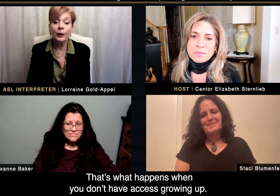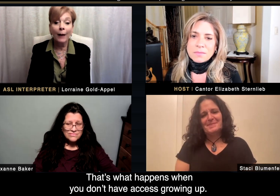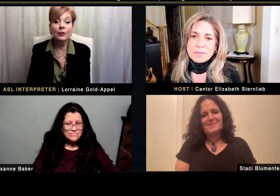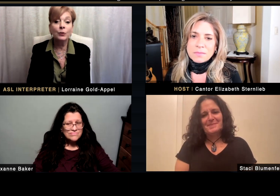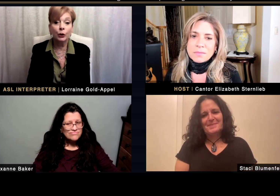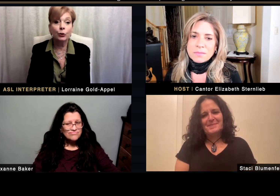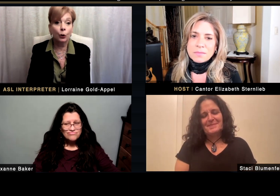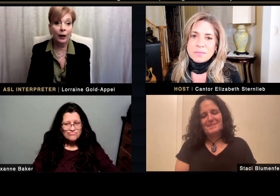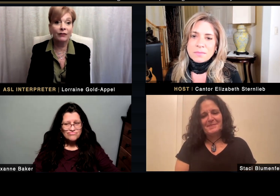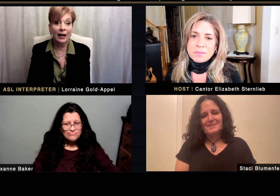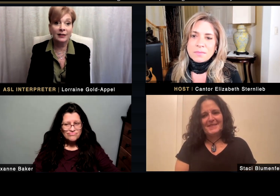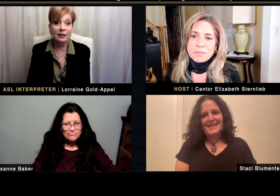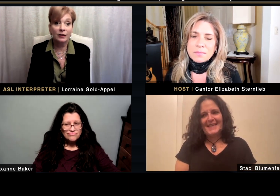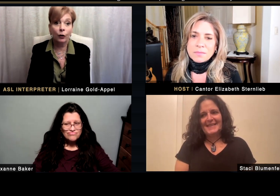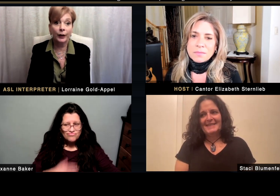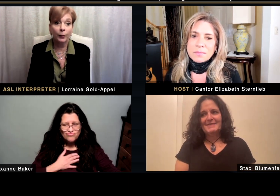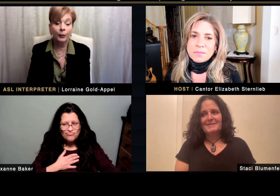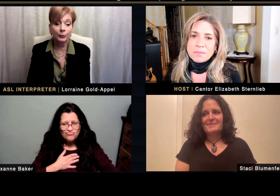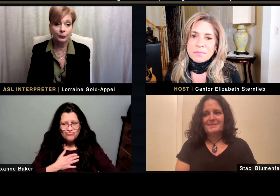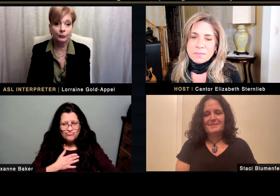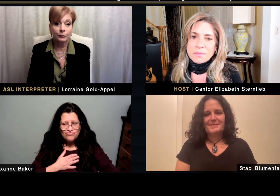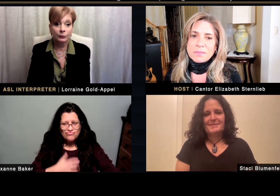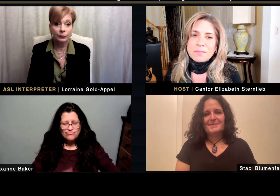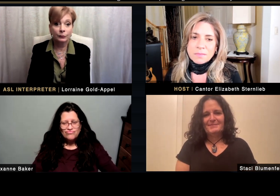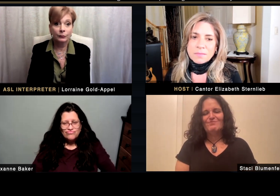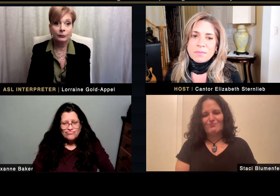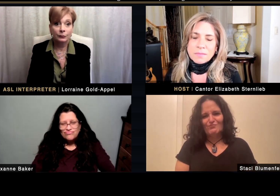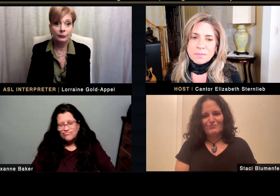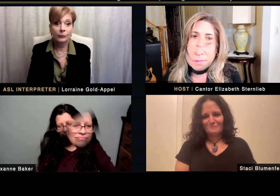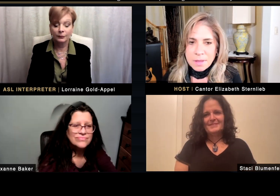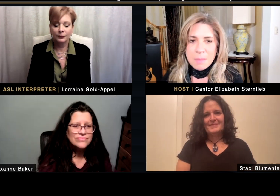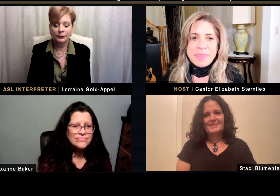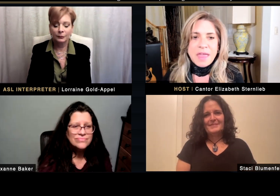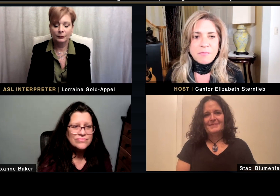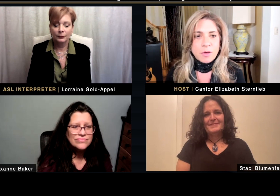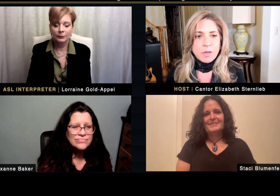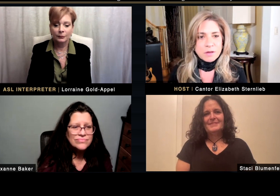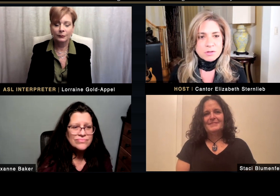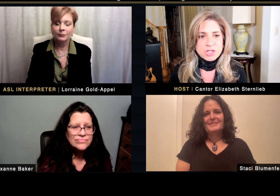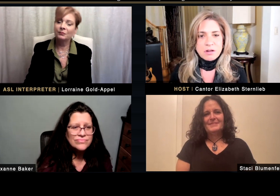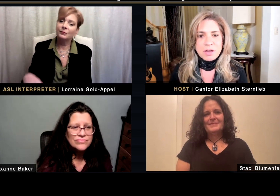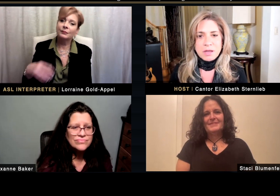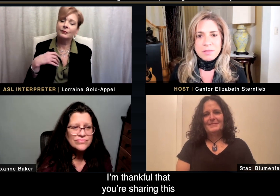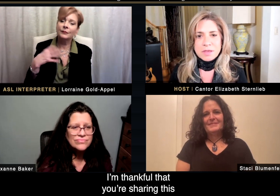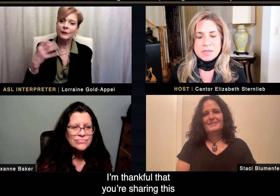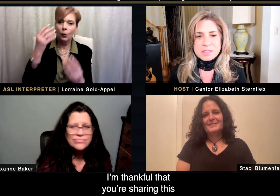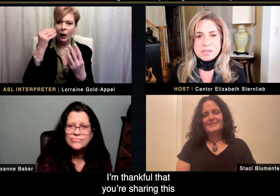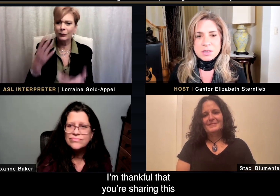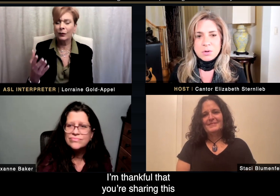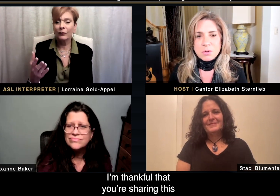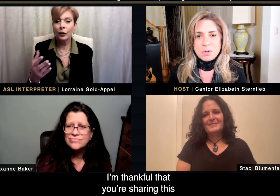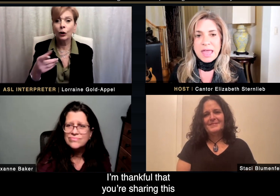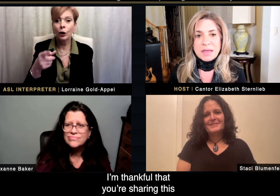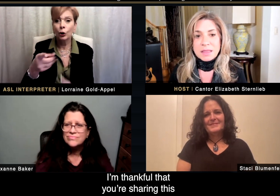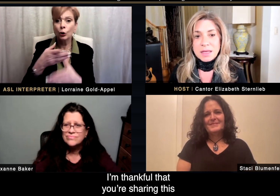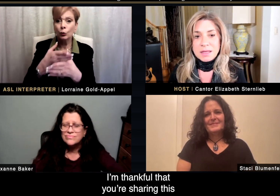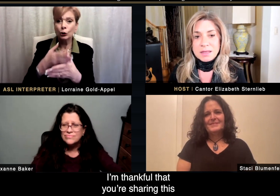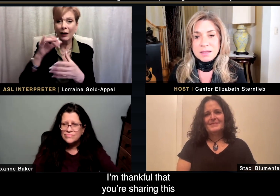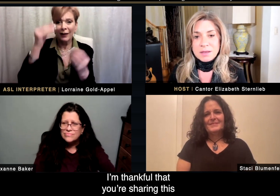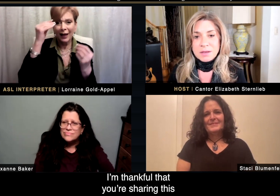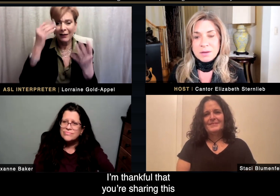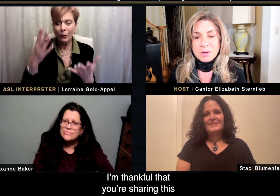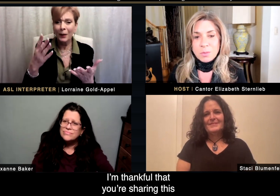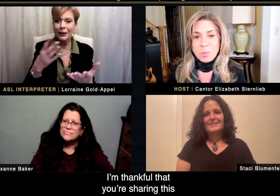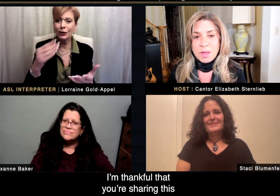And that's what happens when you don't have access growing up. I'm thankful that you're sharing this so